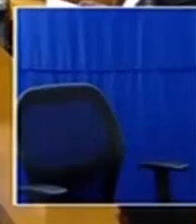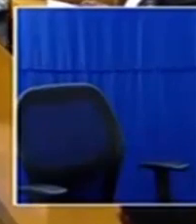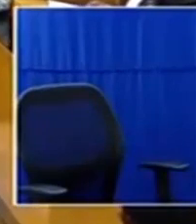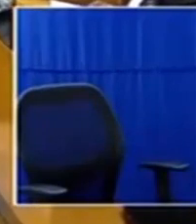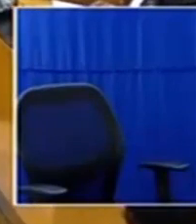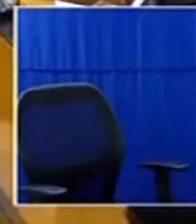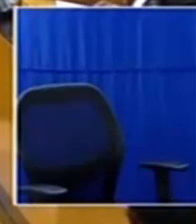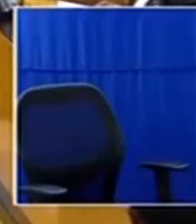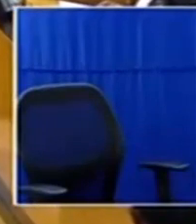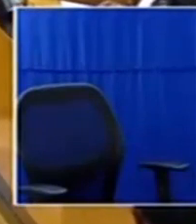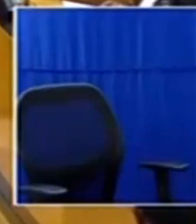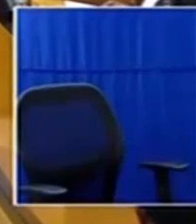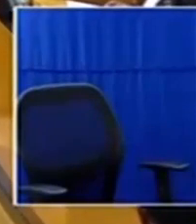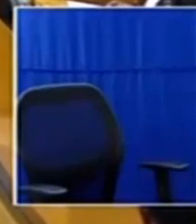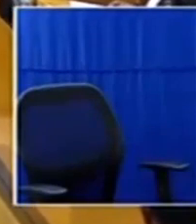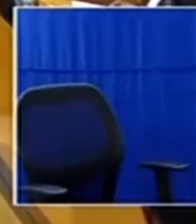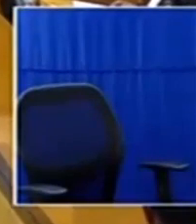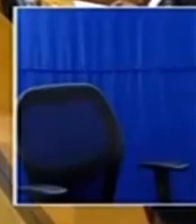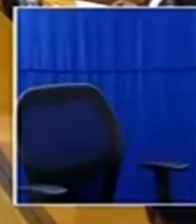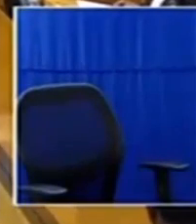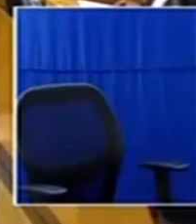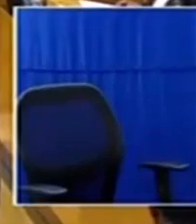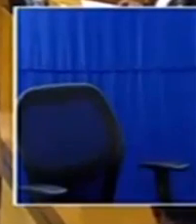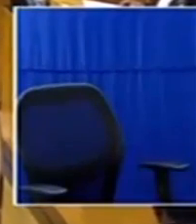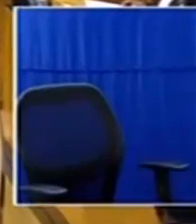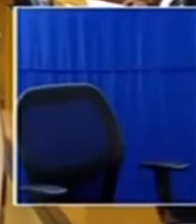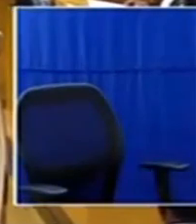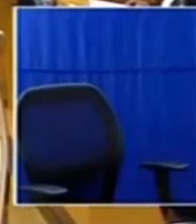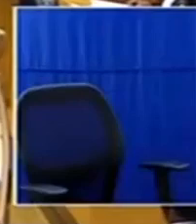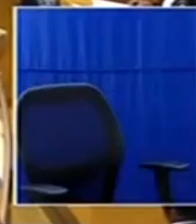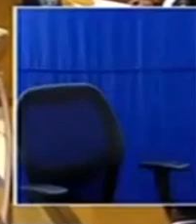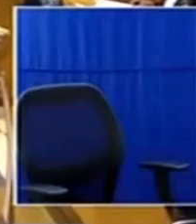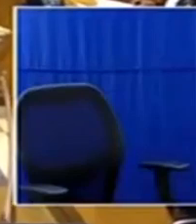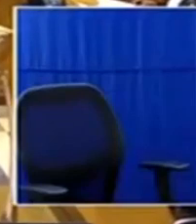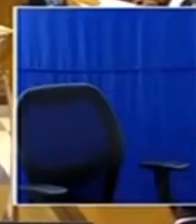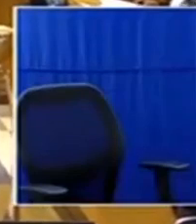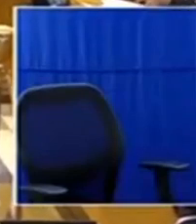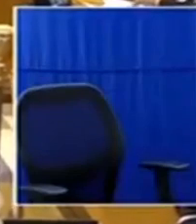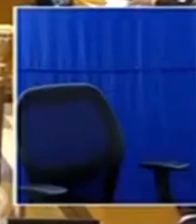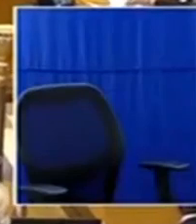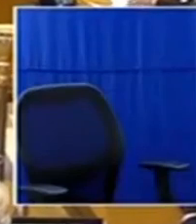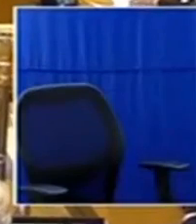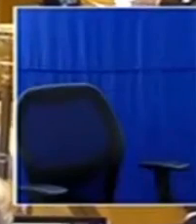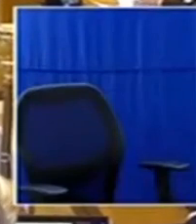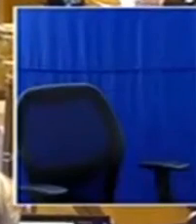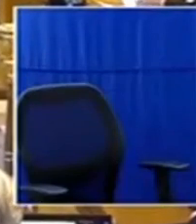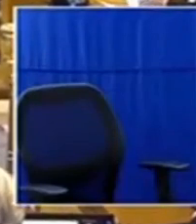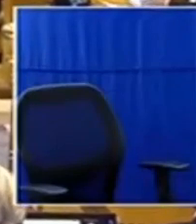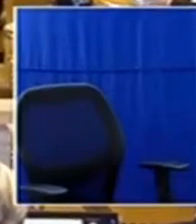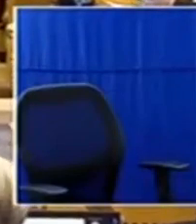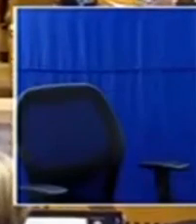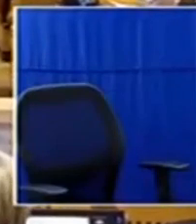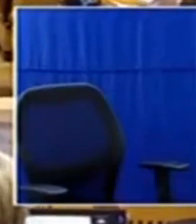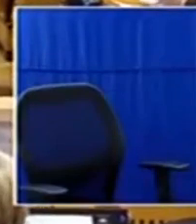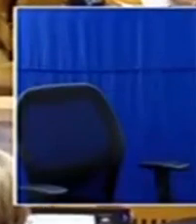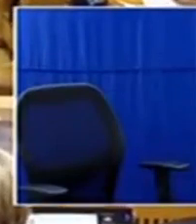IFP, Yolanda Puota, ANC, Dlakude Nkwana, ANC, Minister Collins Shabane, ANC, Eugene